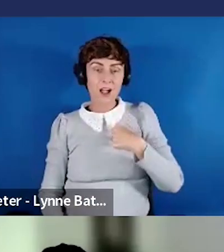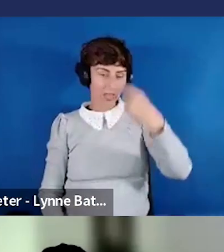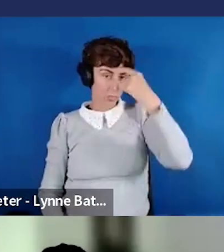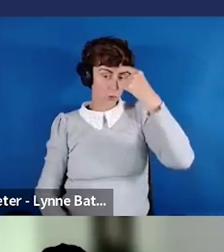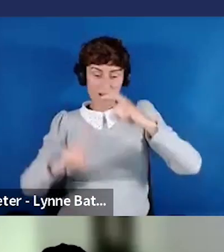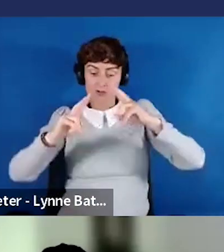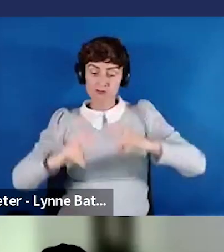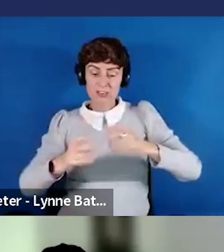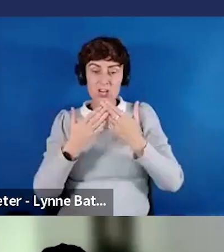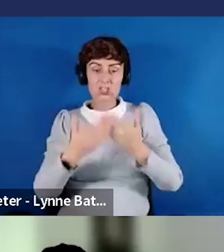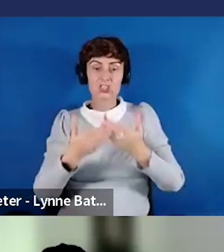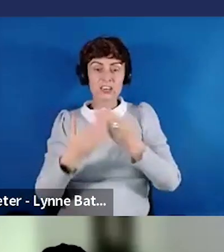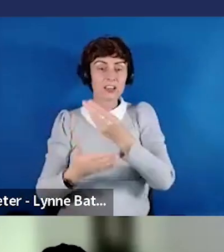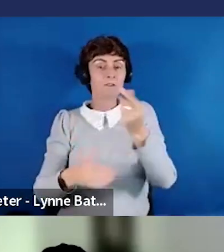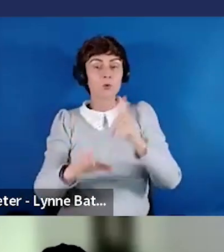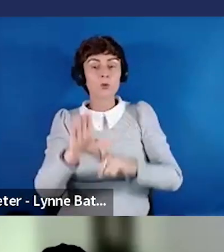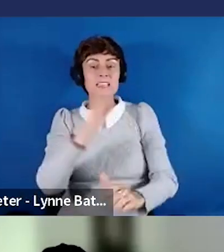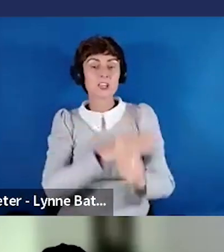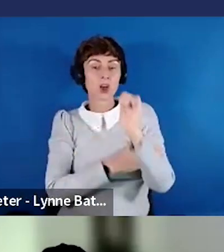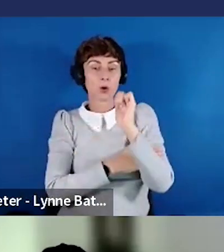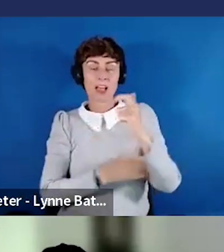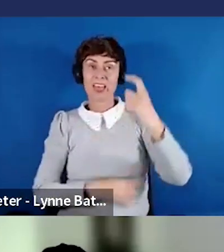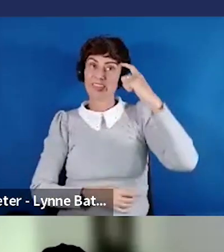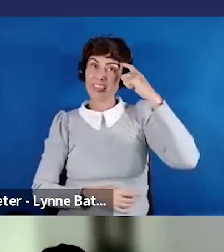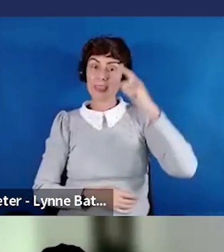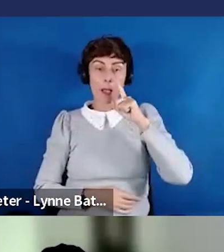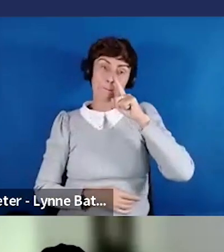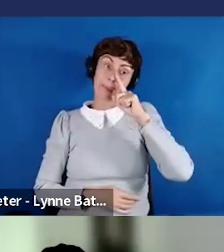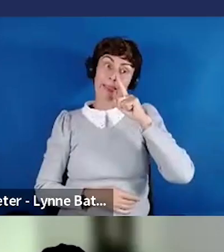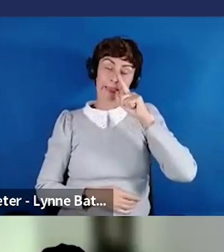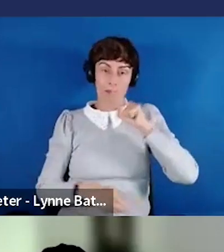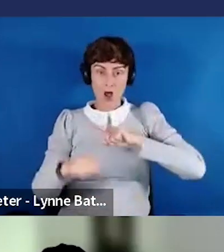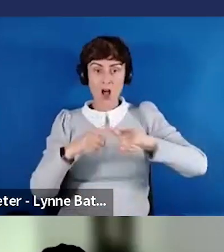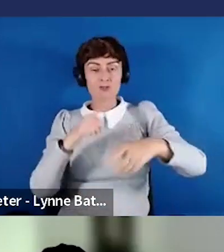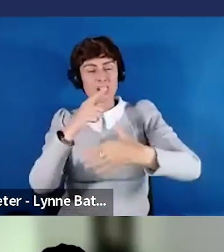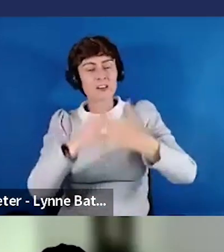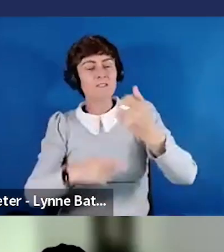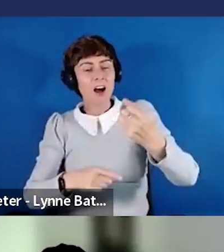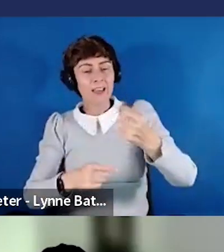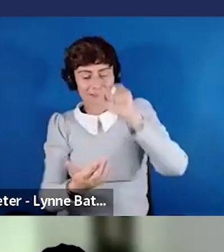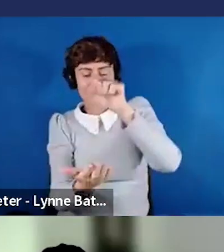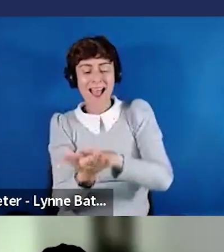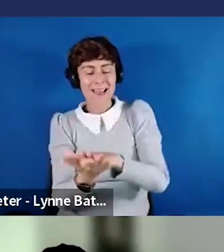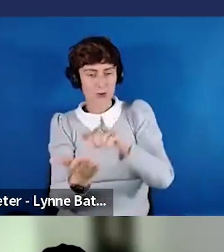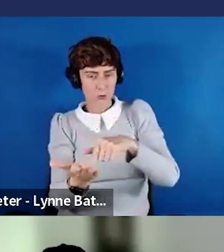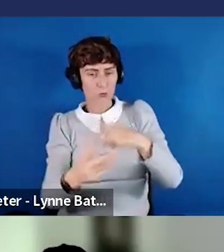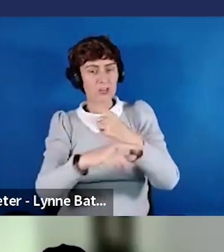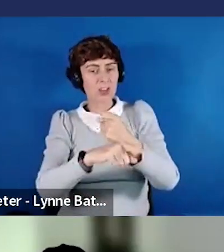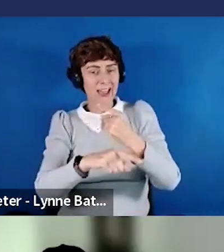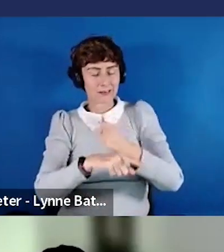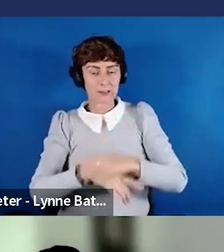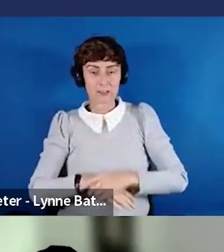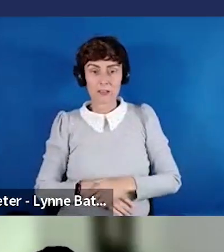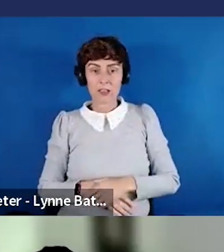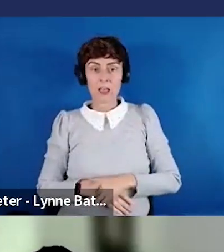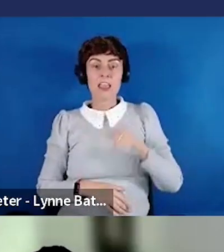study that was done a few years ago called the Think Pink study, and I'll try and find it, and I'll add it into the chat. But it was